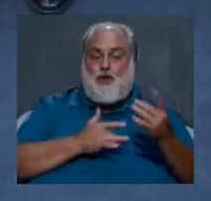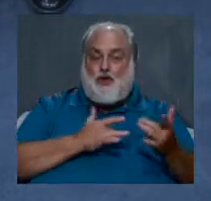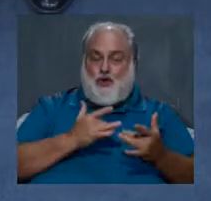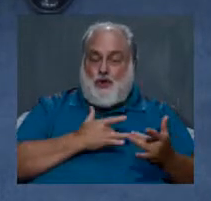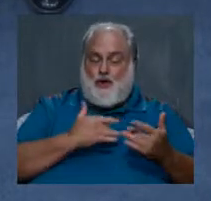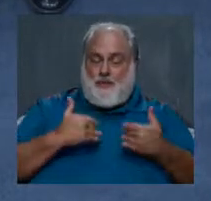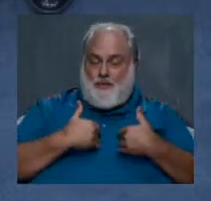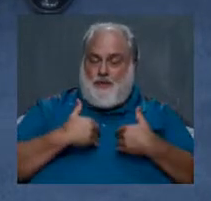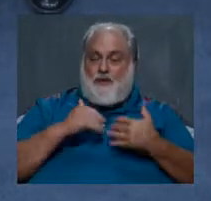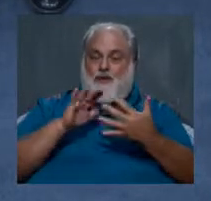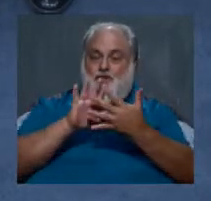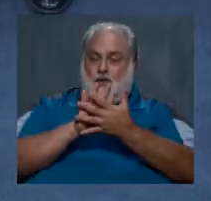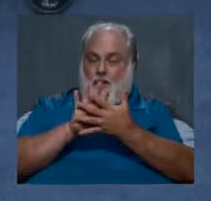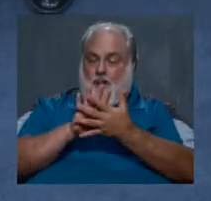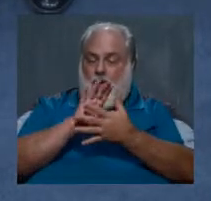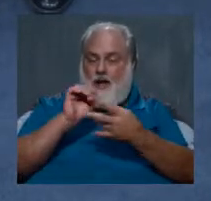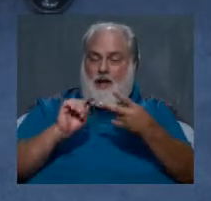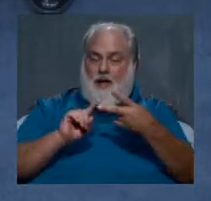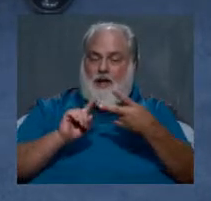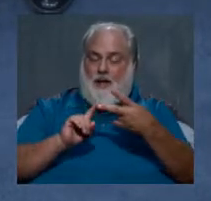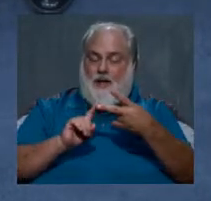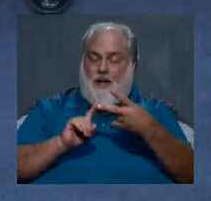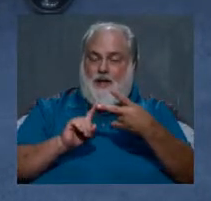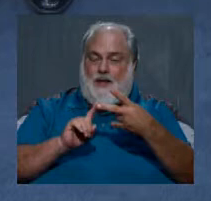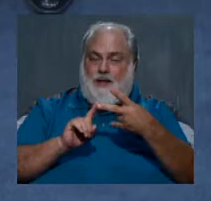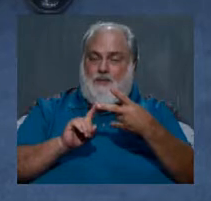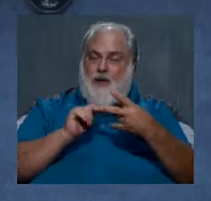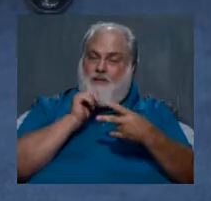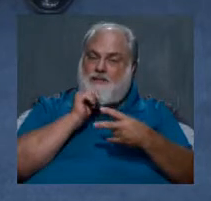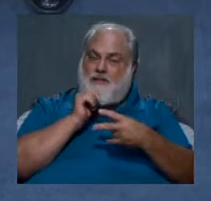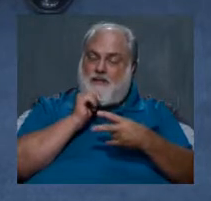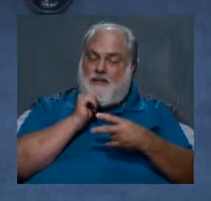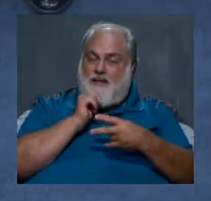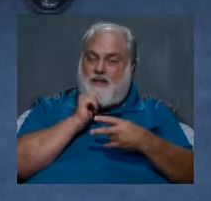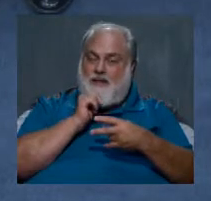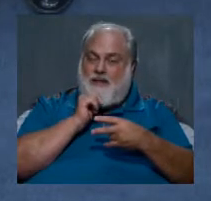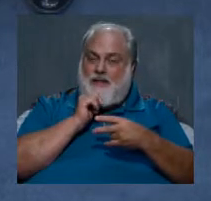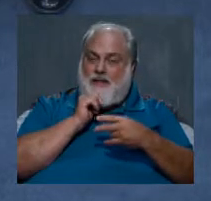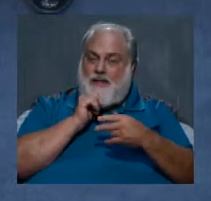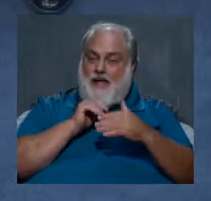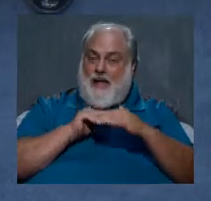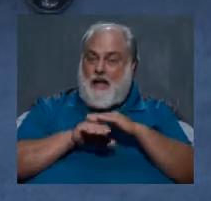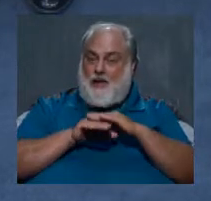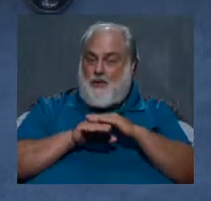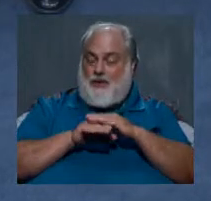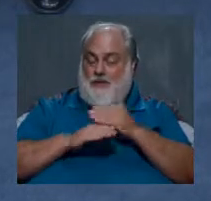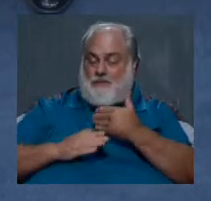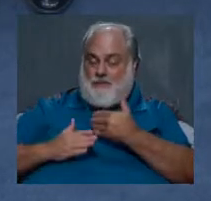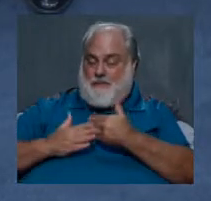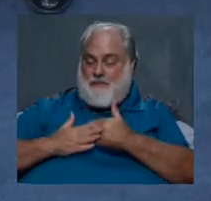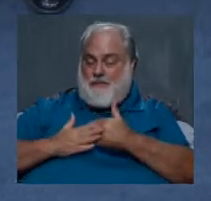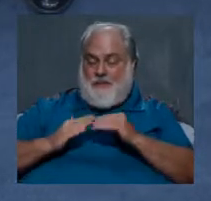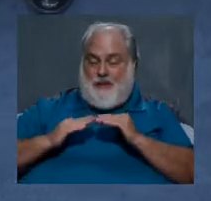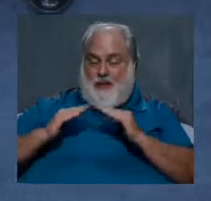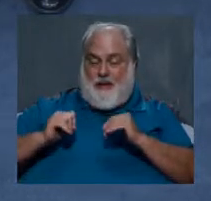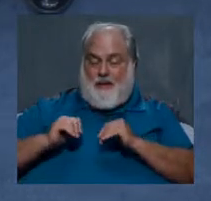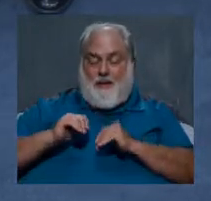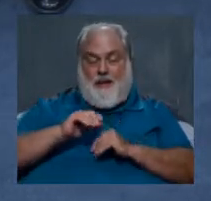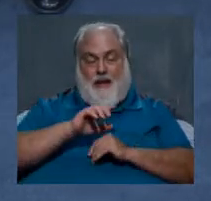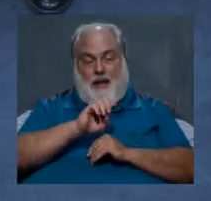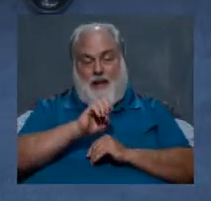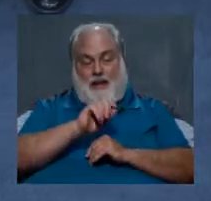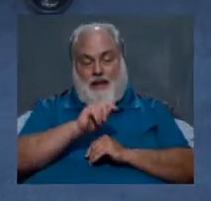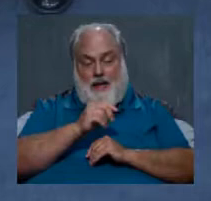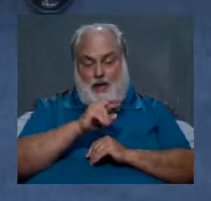traffic. The entrance, which I think would be the main entrance, comes right by my house. Mr. Daters and Mr. Spivey were